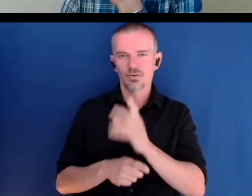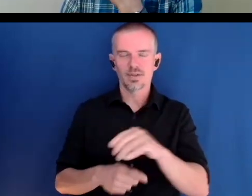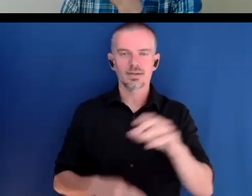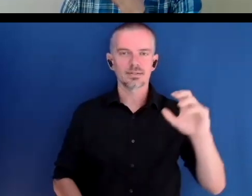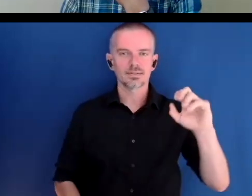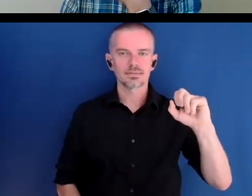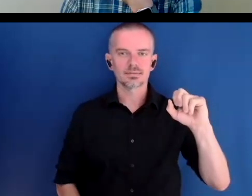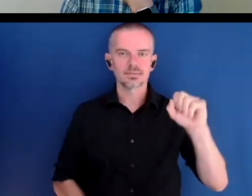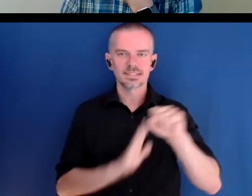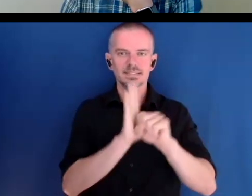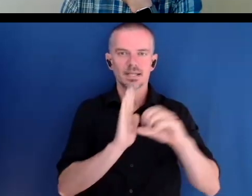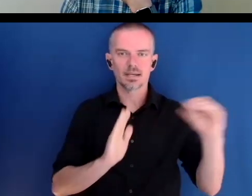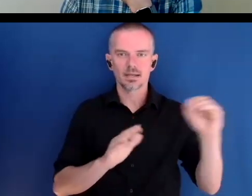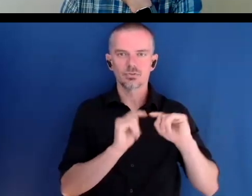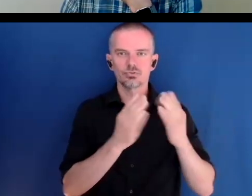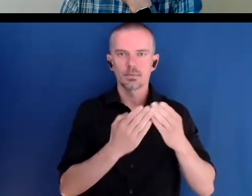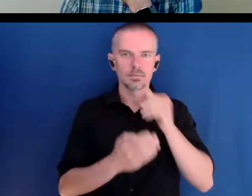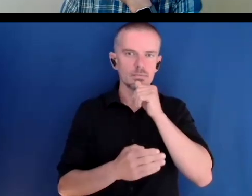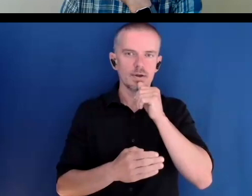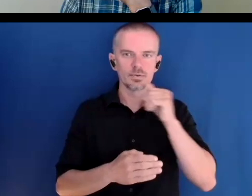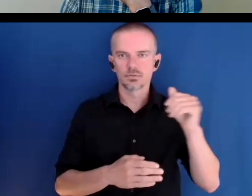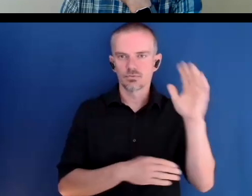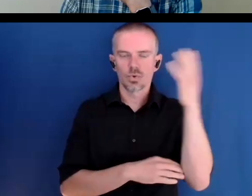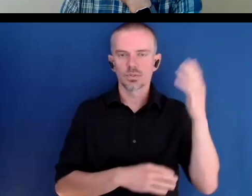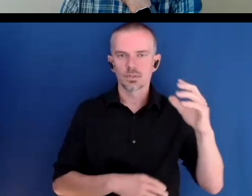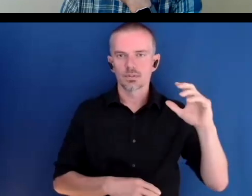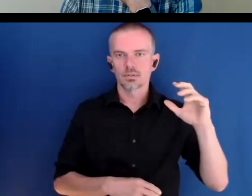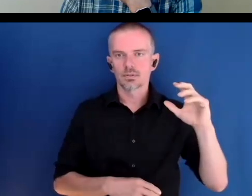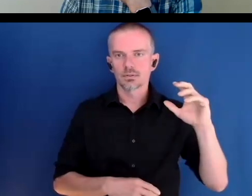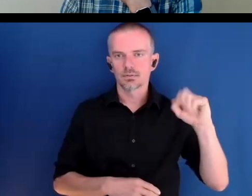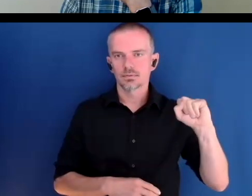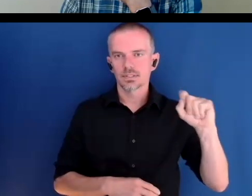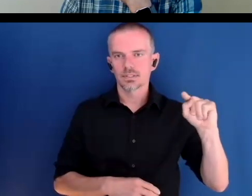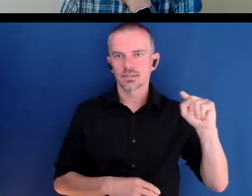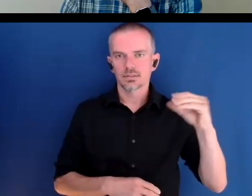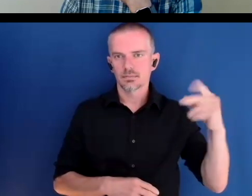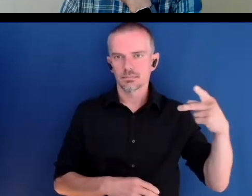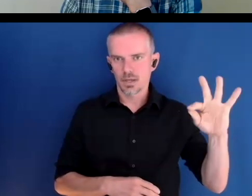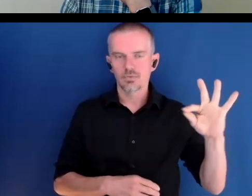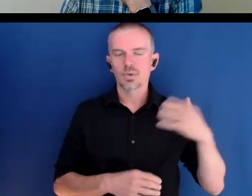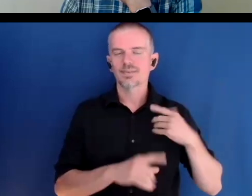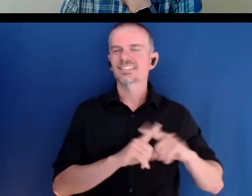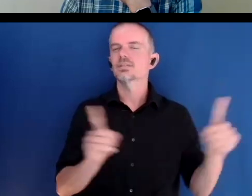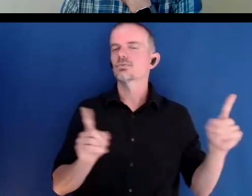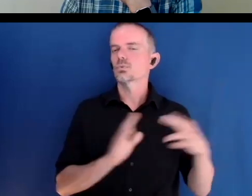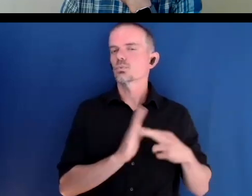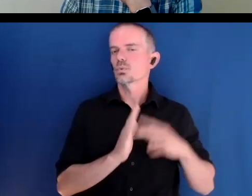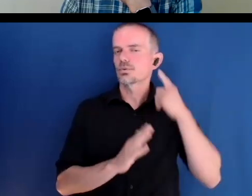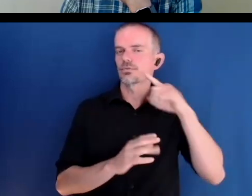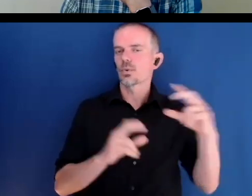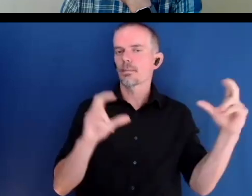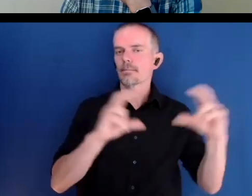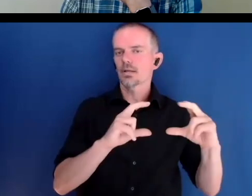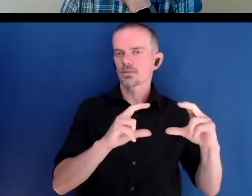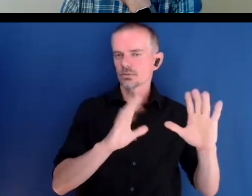forestry. We have our own match reduction policy that we follow here, which is slightly